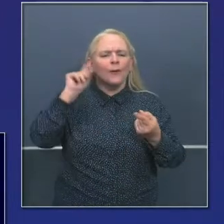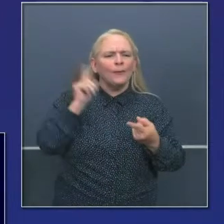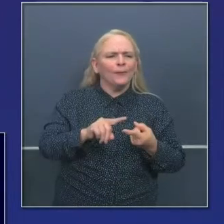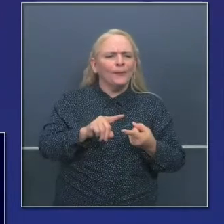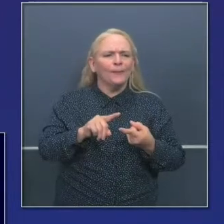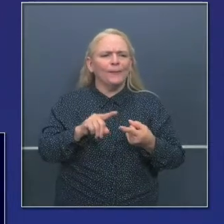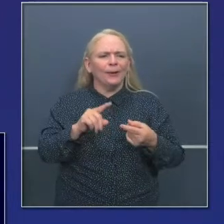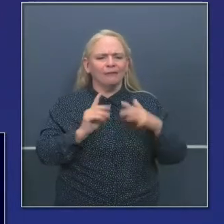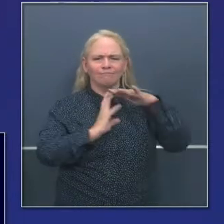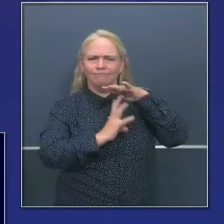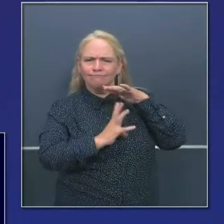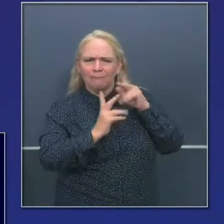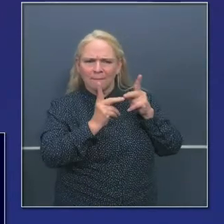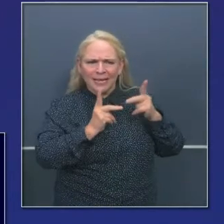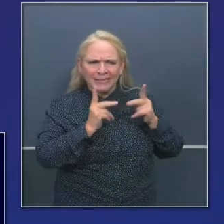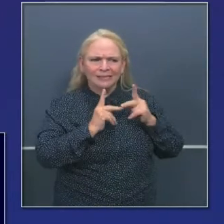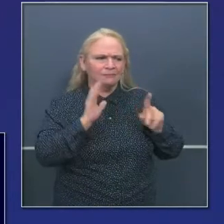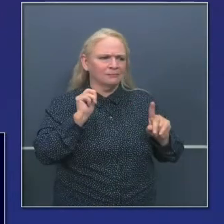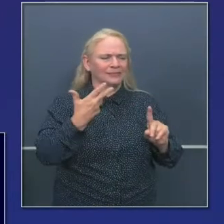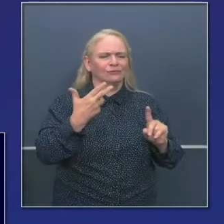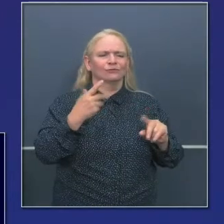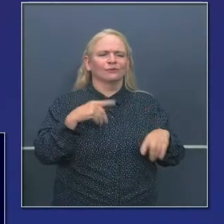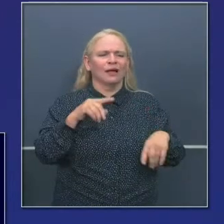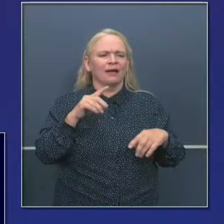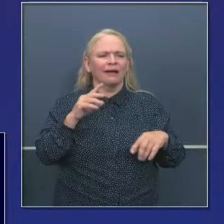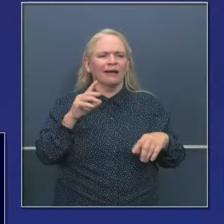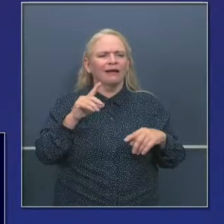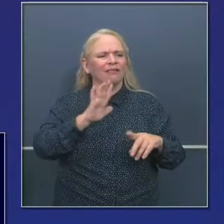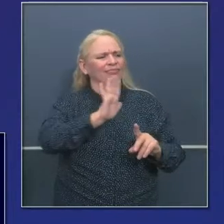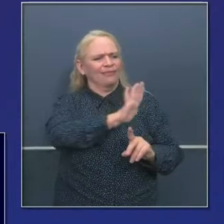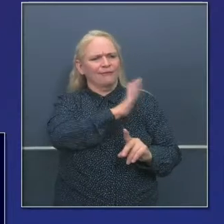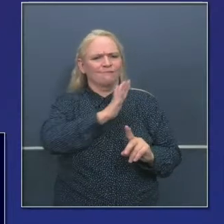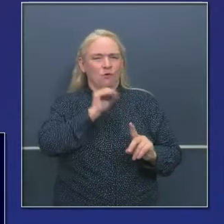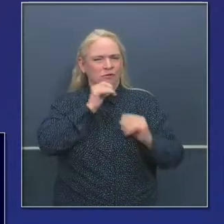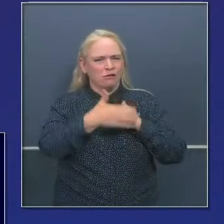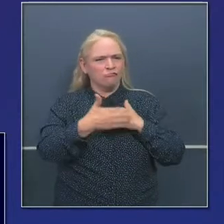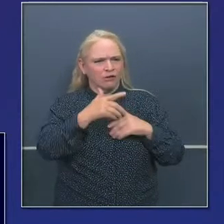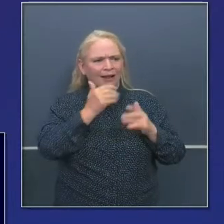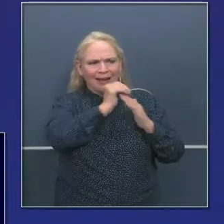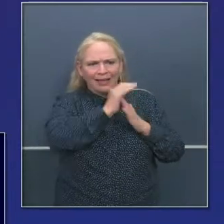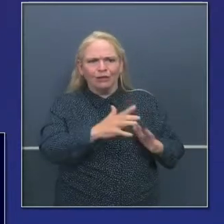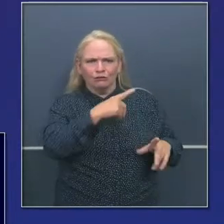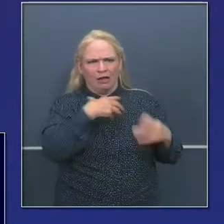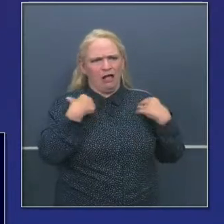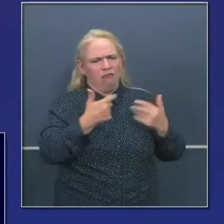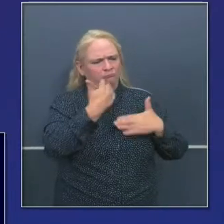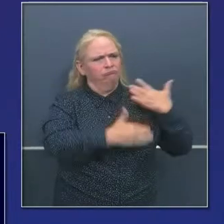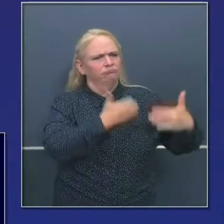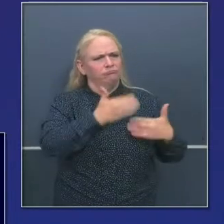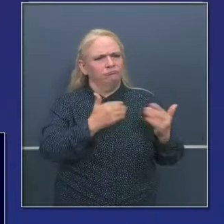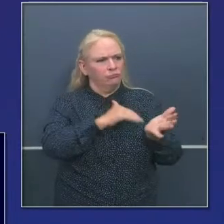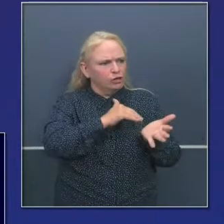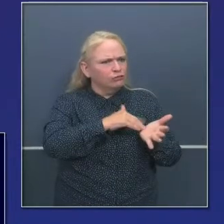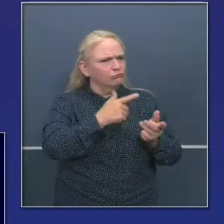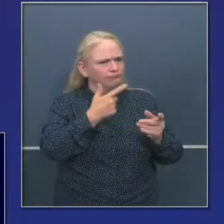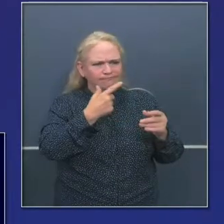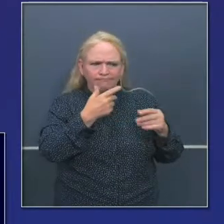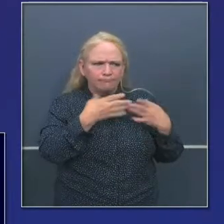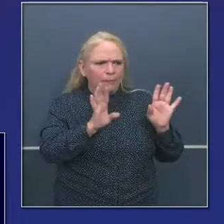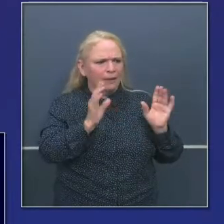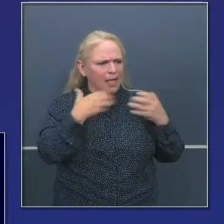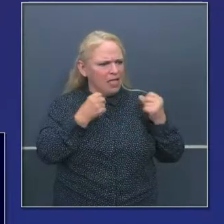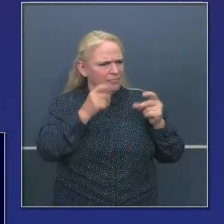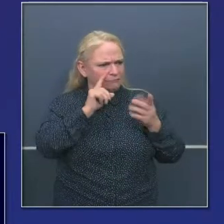credit, their local elected officials, local health officers are moving forward with their own local decisions that go beyond just closing